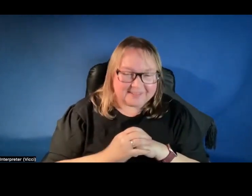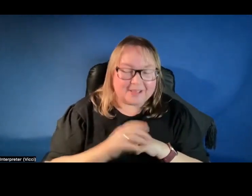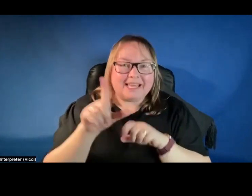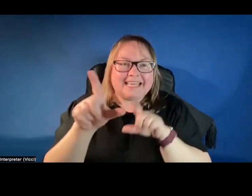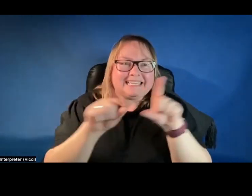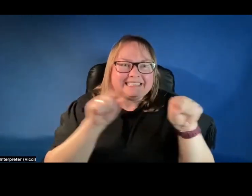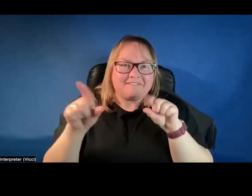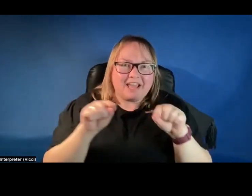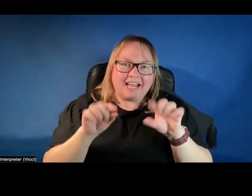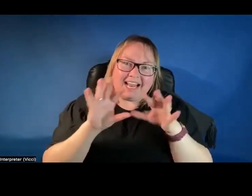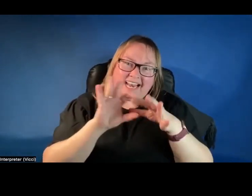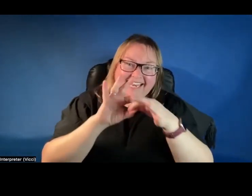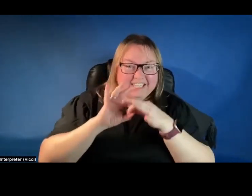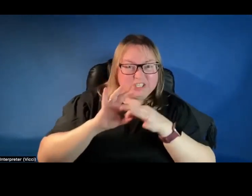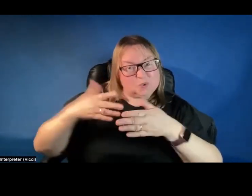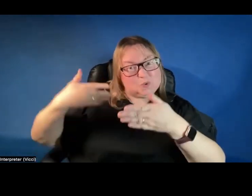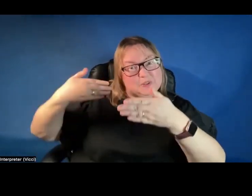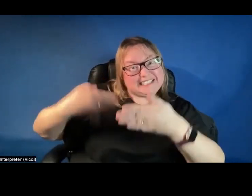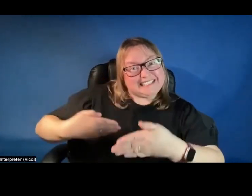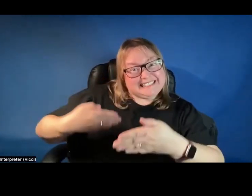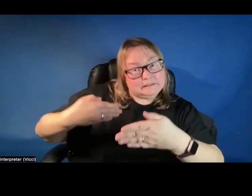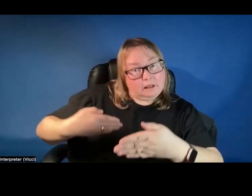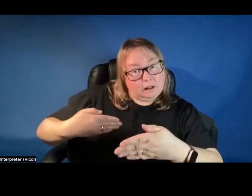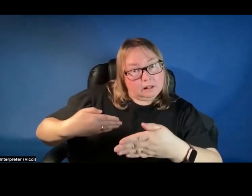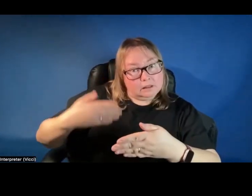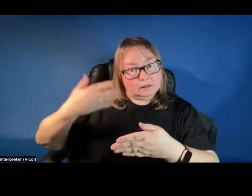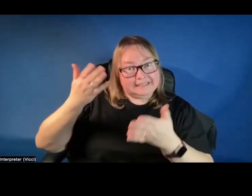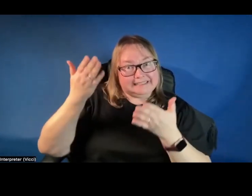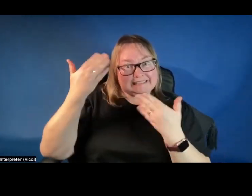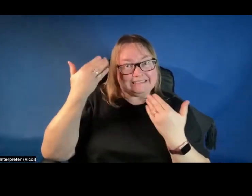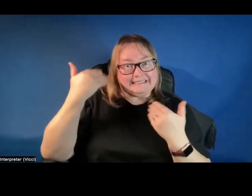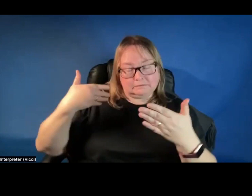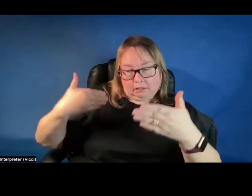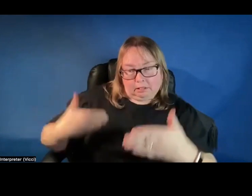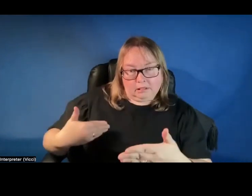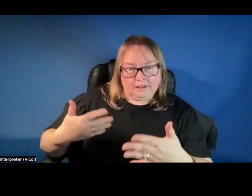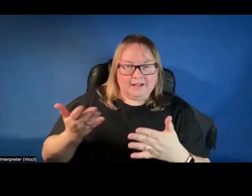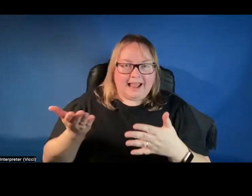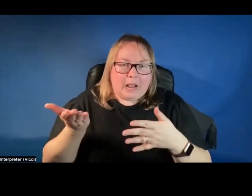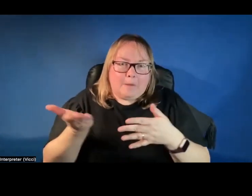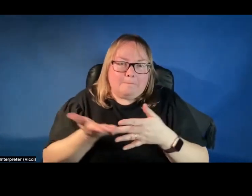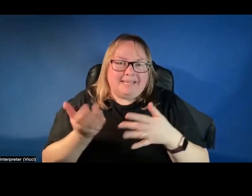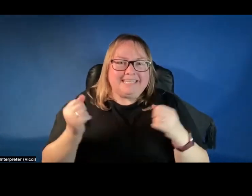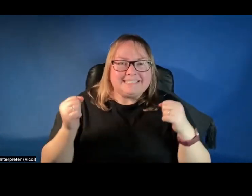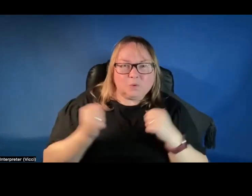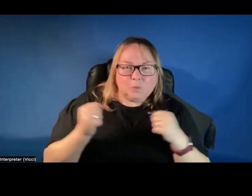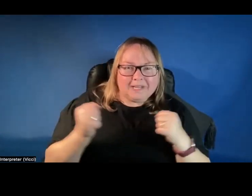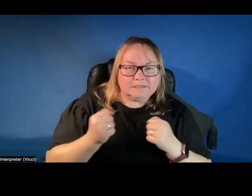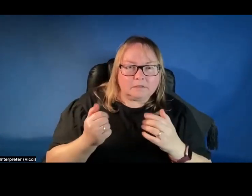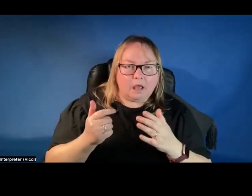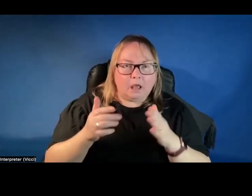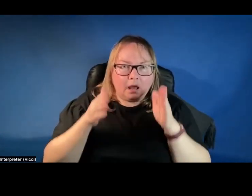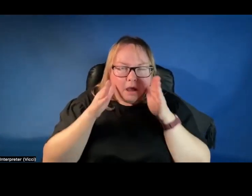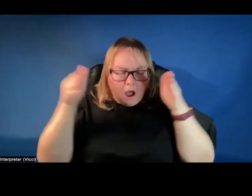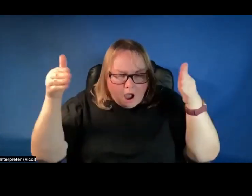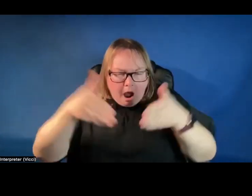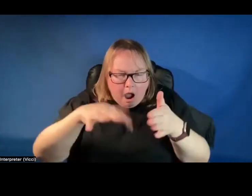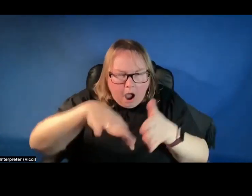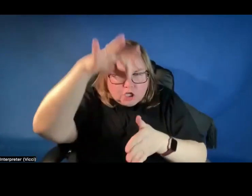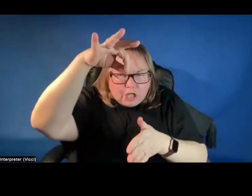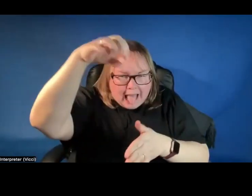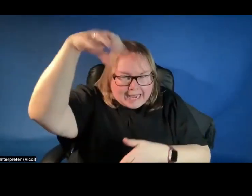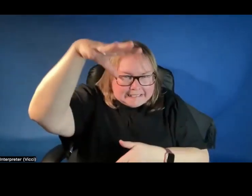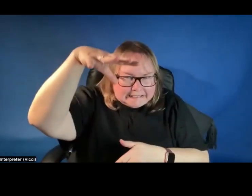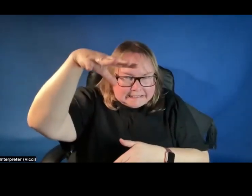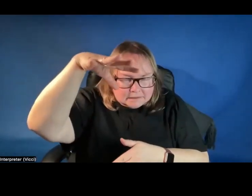with the season, basically, to do with midwinter kind of harsh light. So last